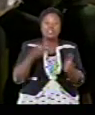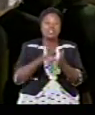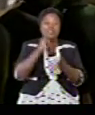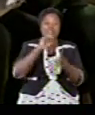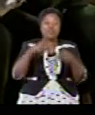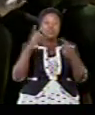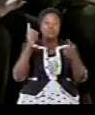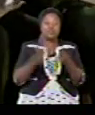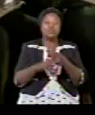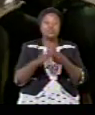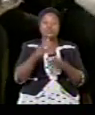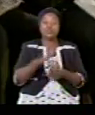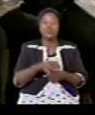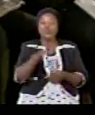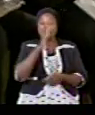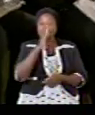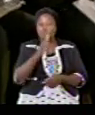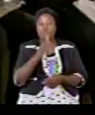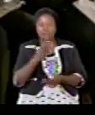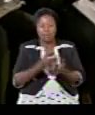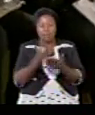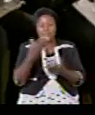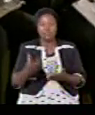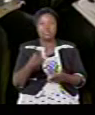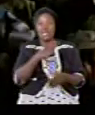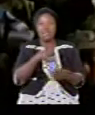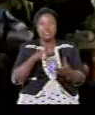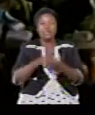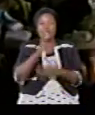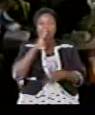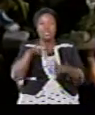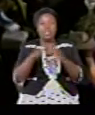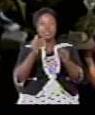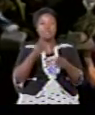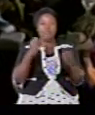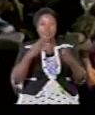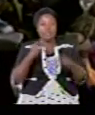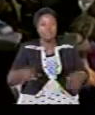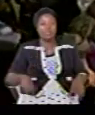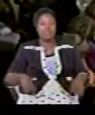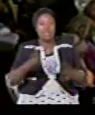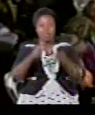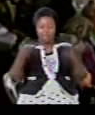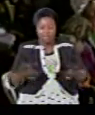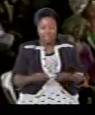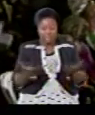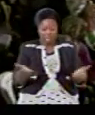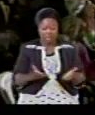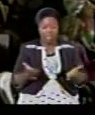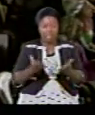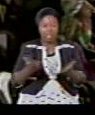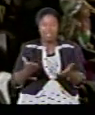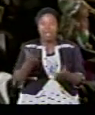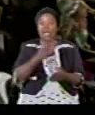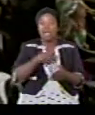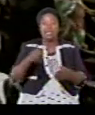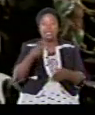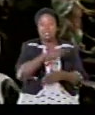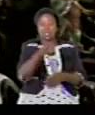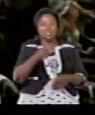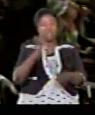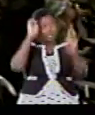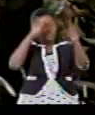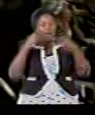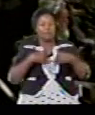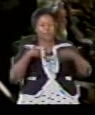be multiplied in many, many places over here at the Alpha location. He'll have mercy on you.